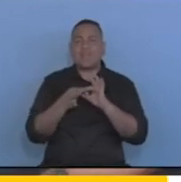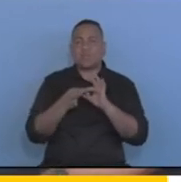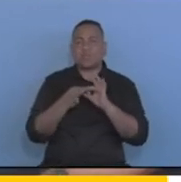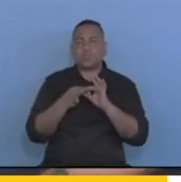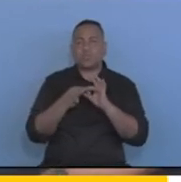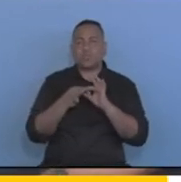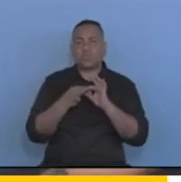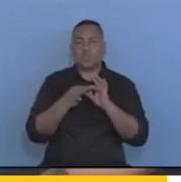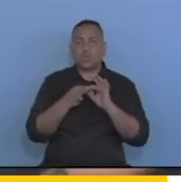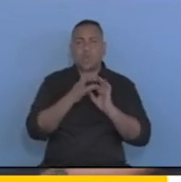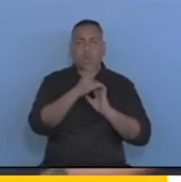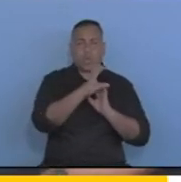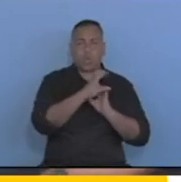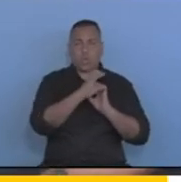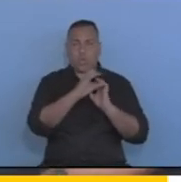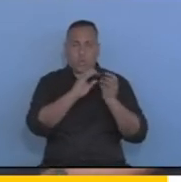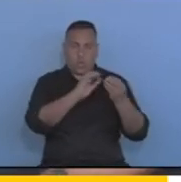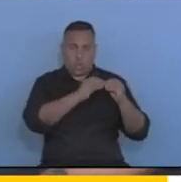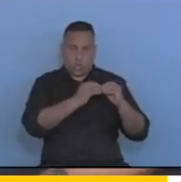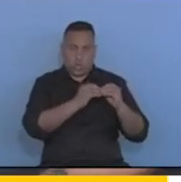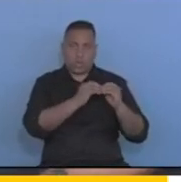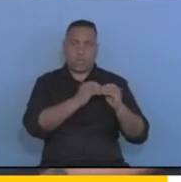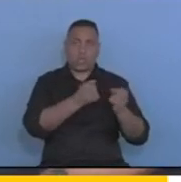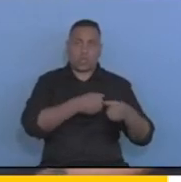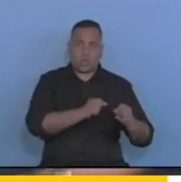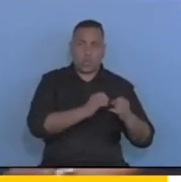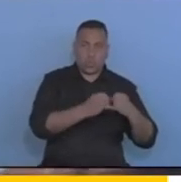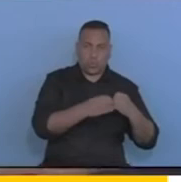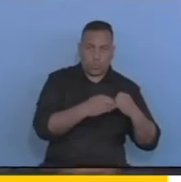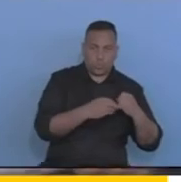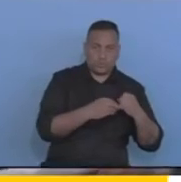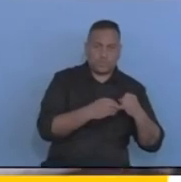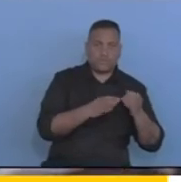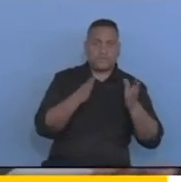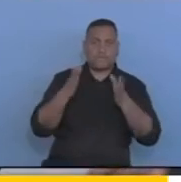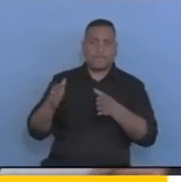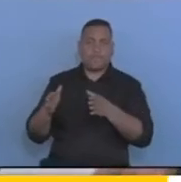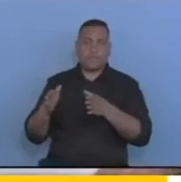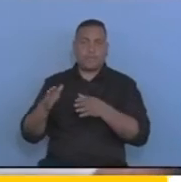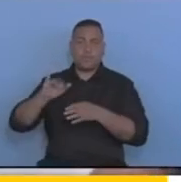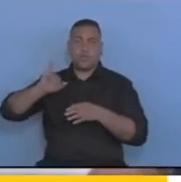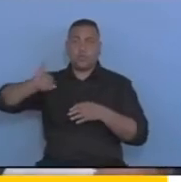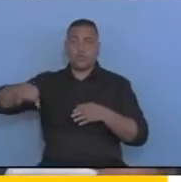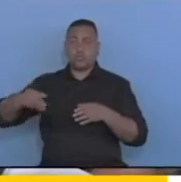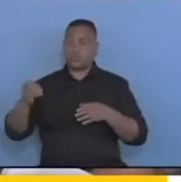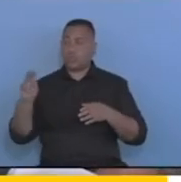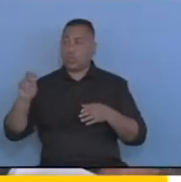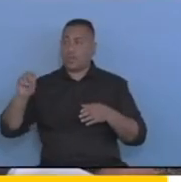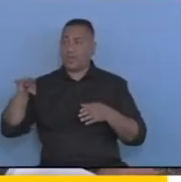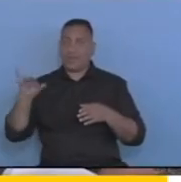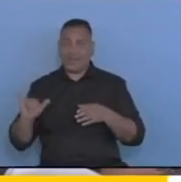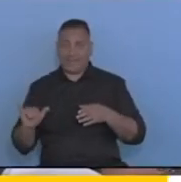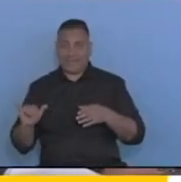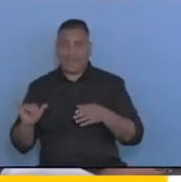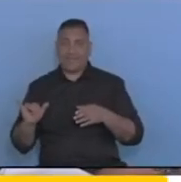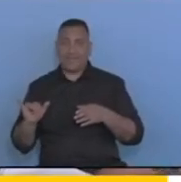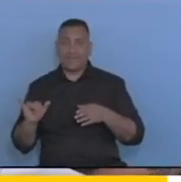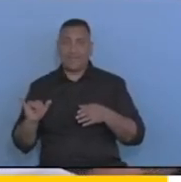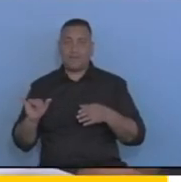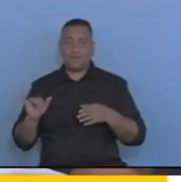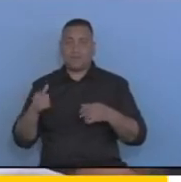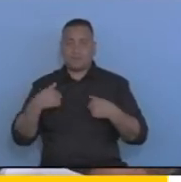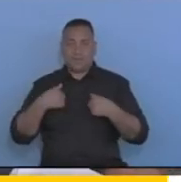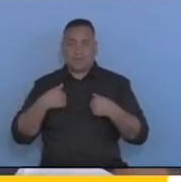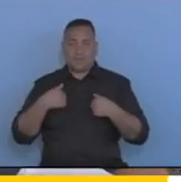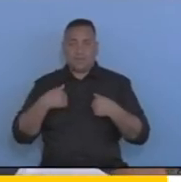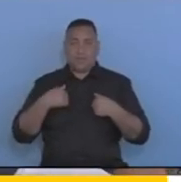And then these joiners. Mm. Now I'm going to sound a bit biased. Because I'm a joiner. You're a joiner. You sounded